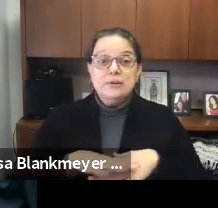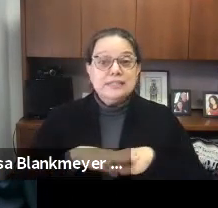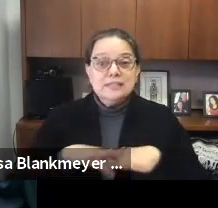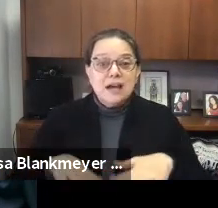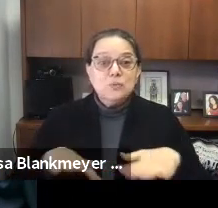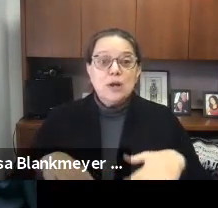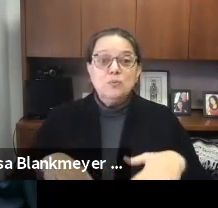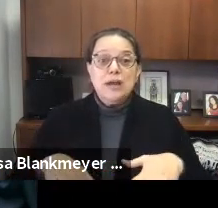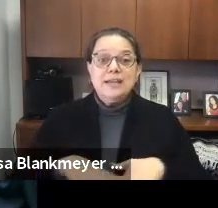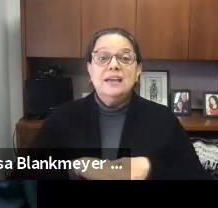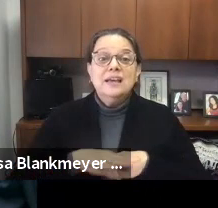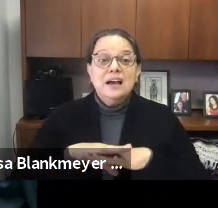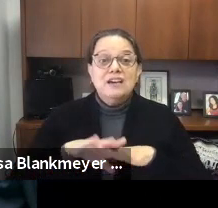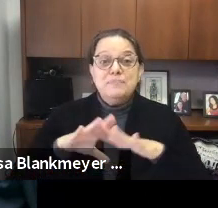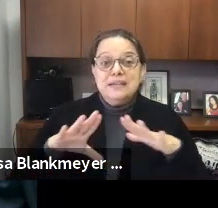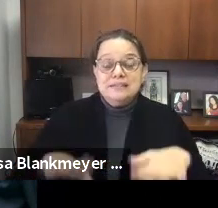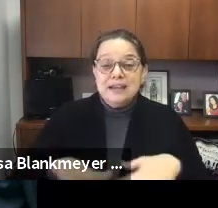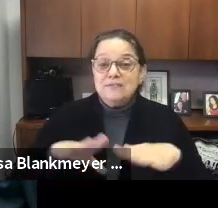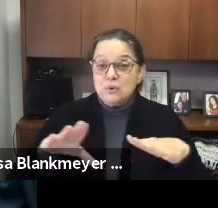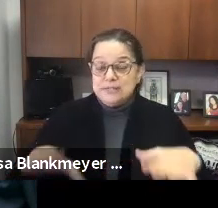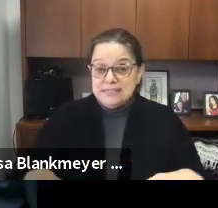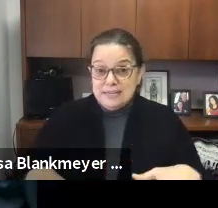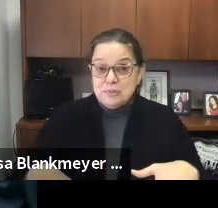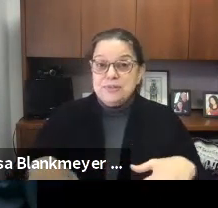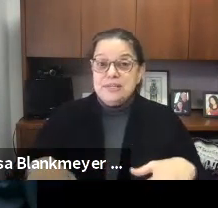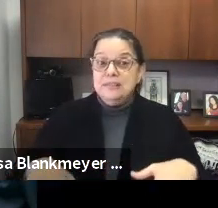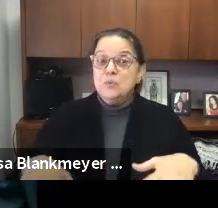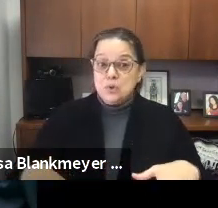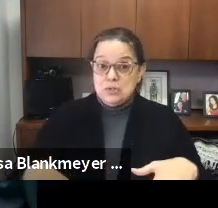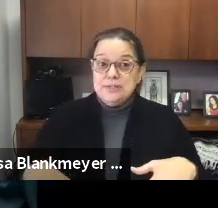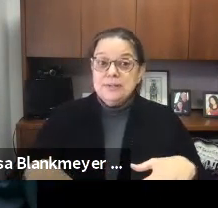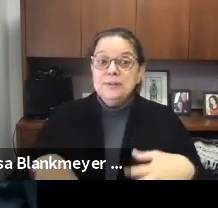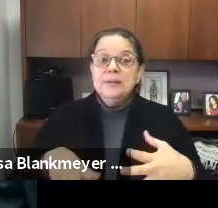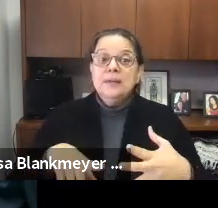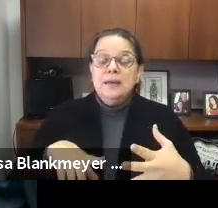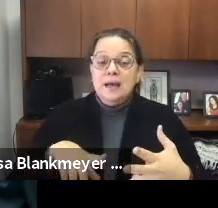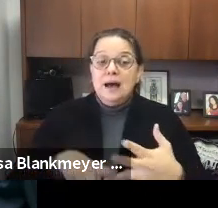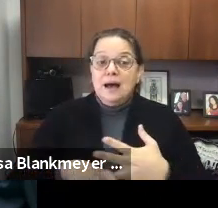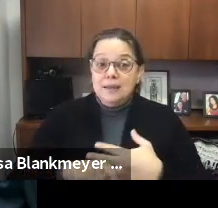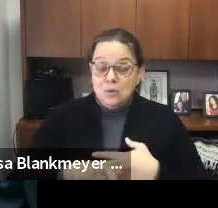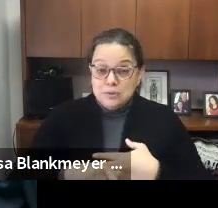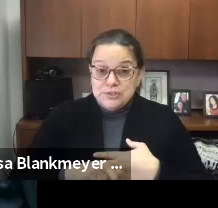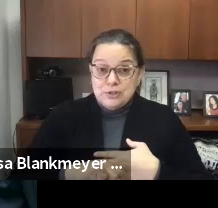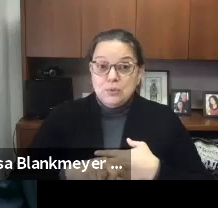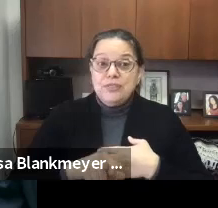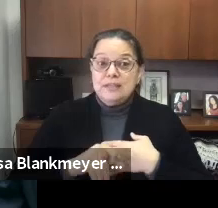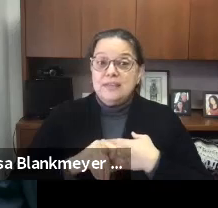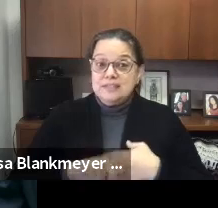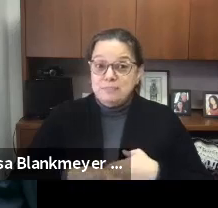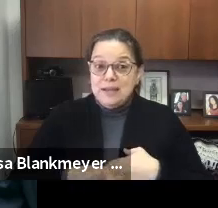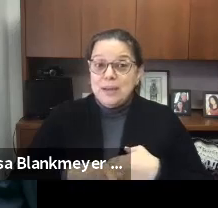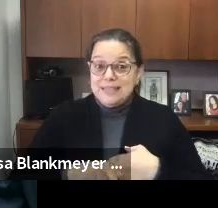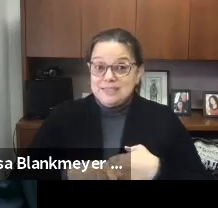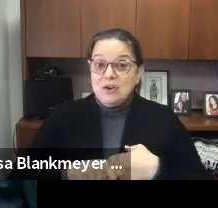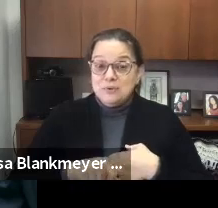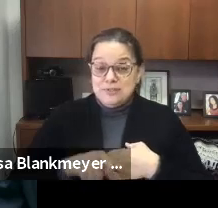diverse. There is not one way of being deaf or disabled in the world. I also think that